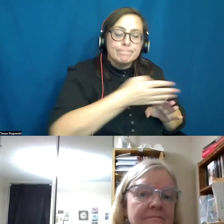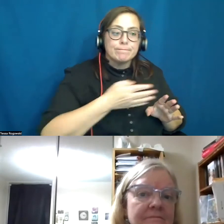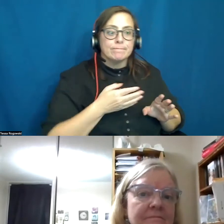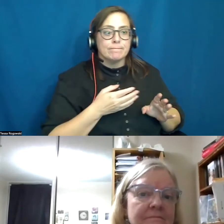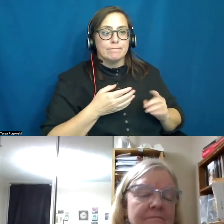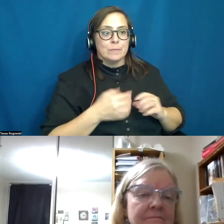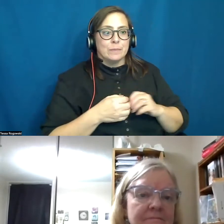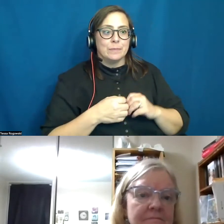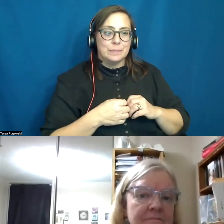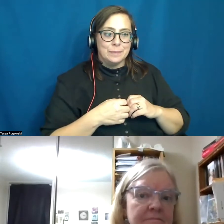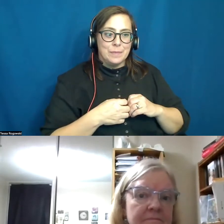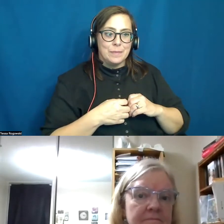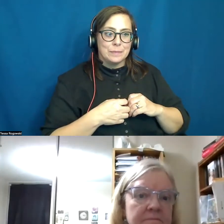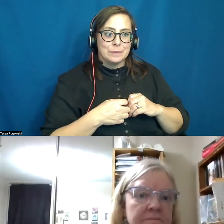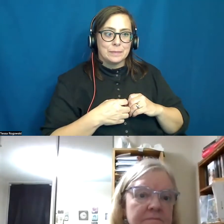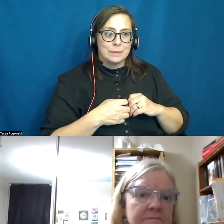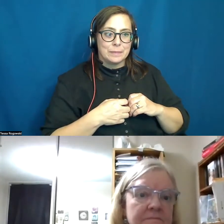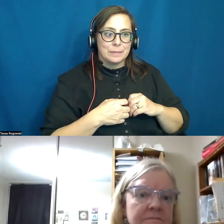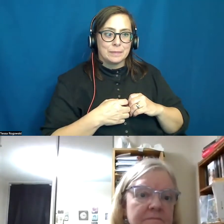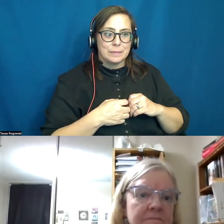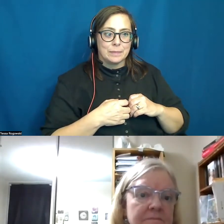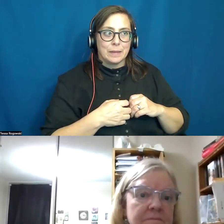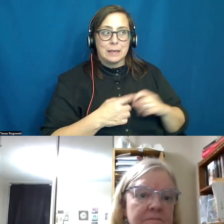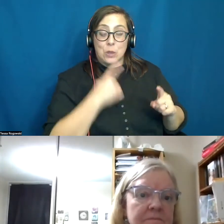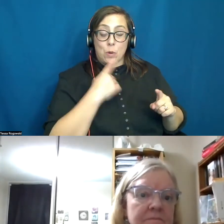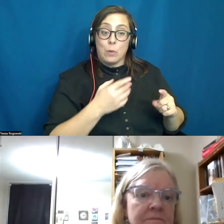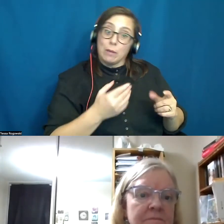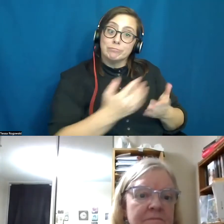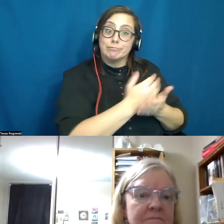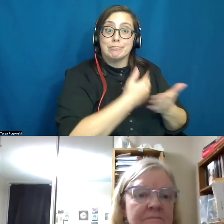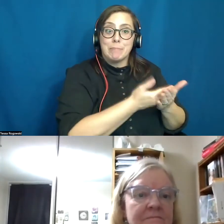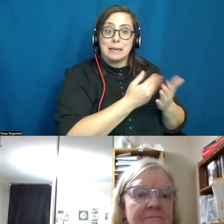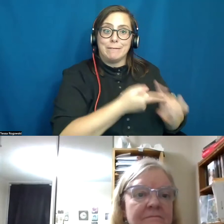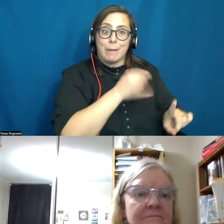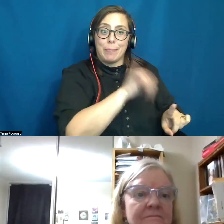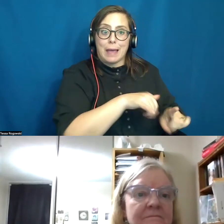there's there's very little possibility of making money in it. So not,